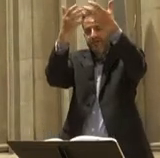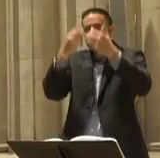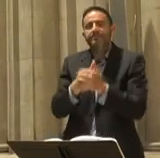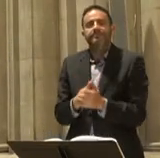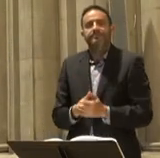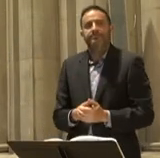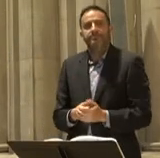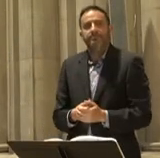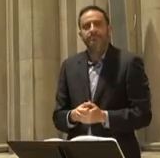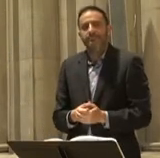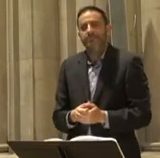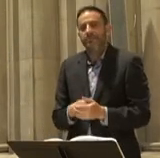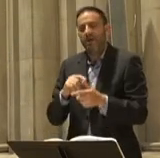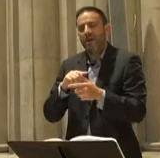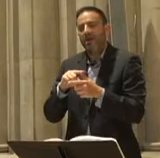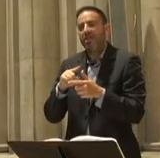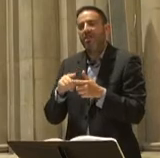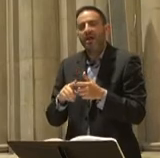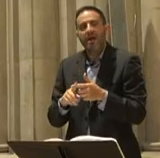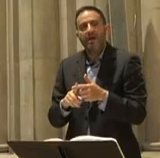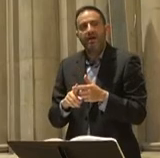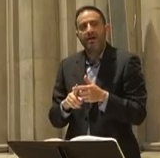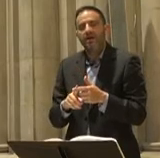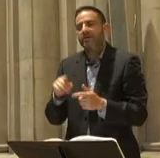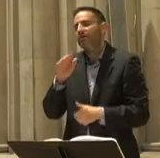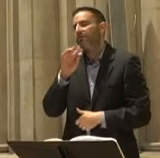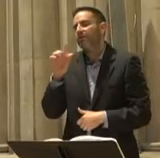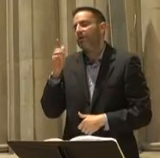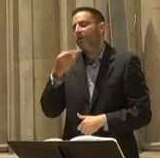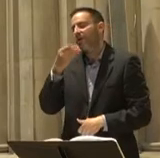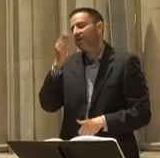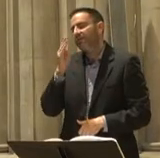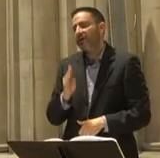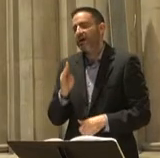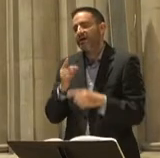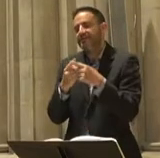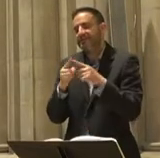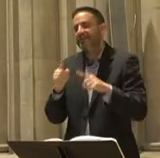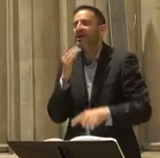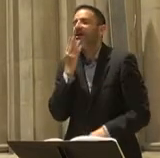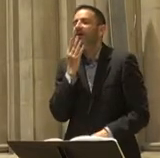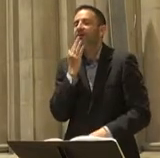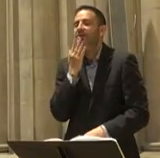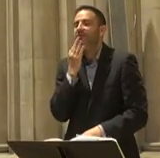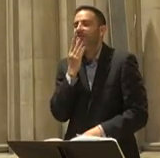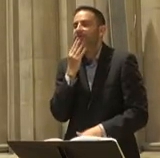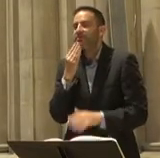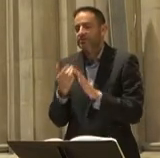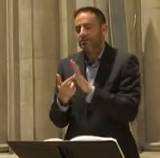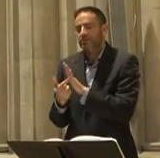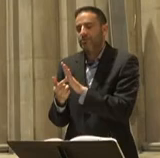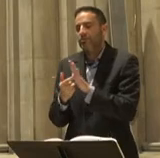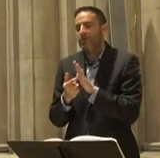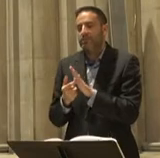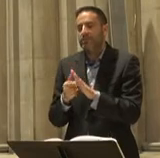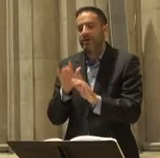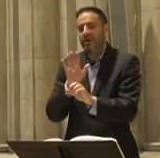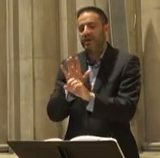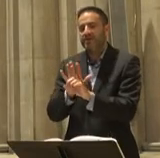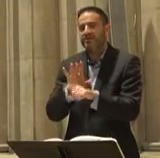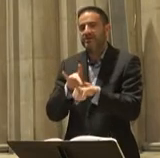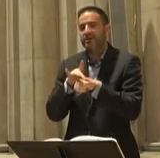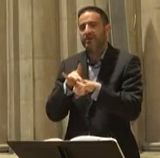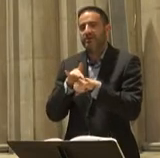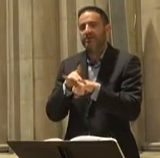then the dimension of all God's definite different colors representing his earth and